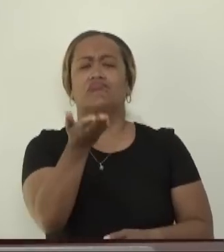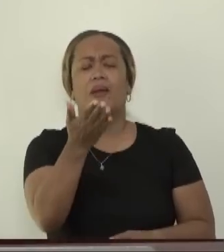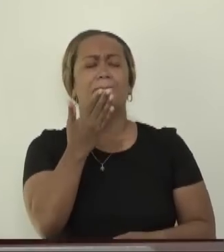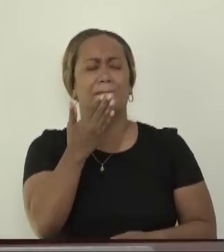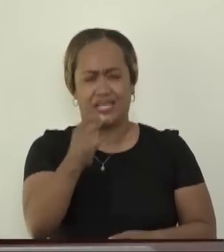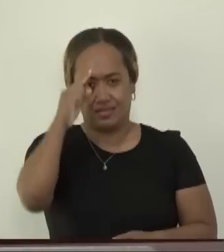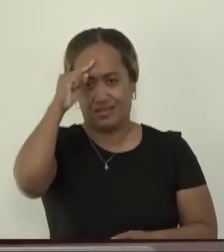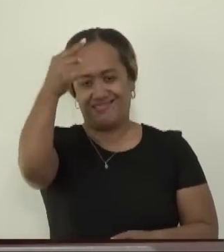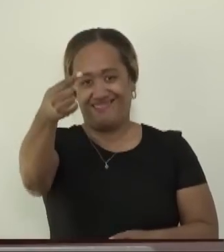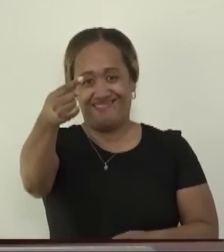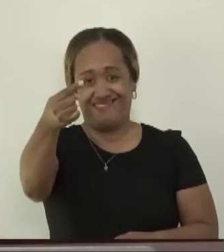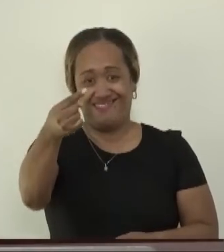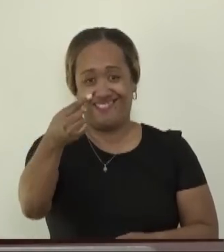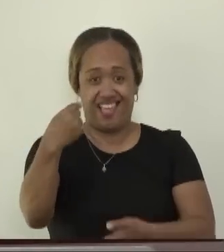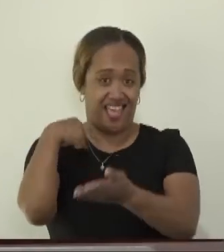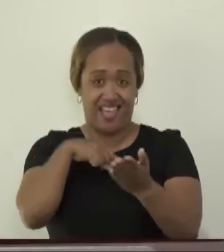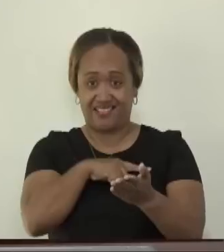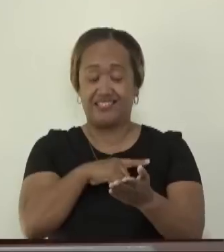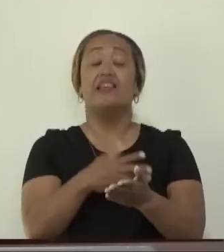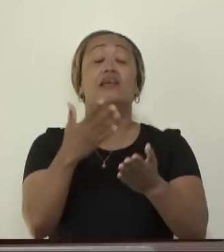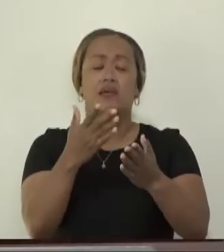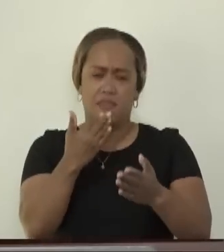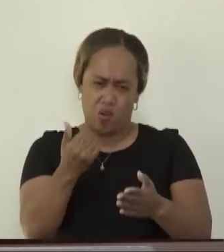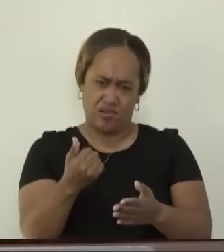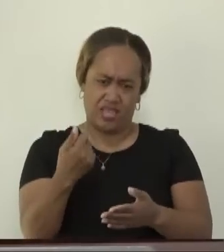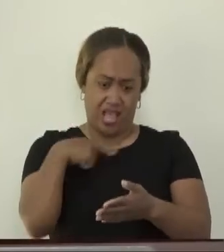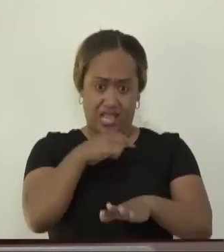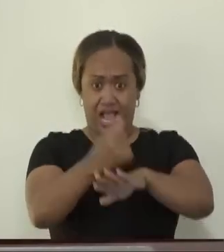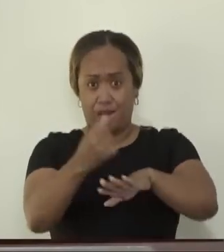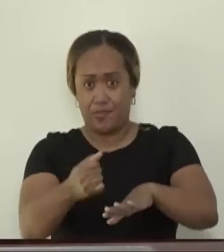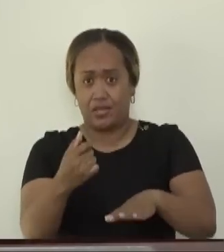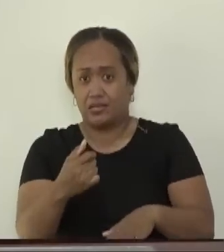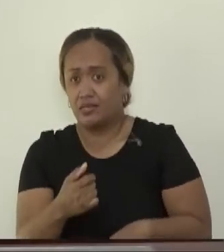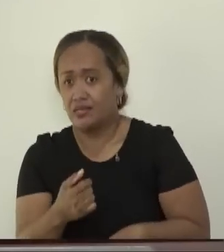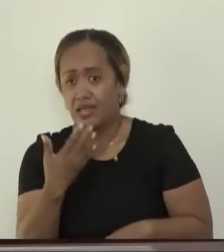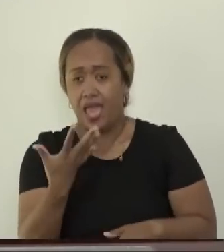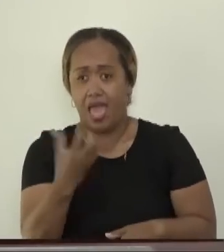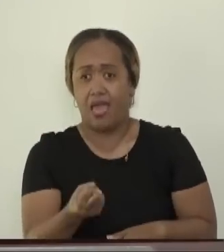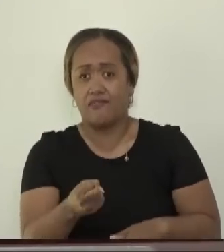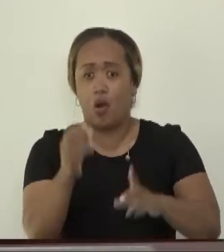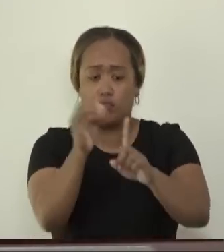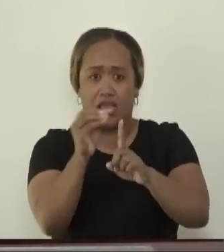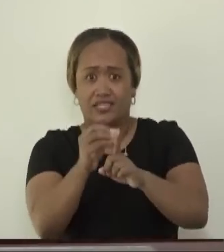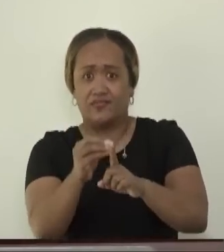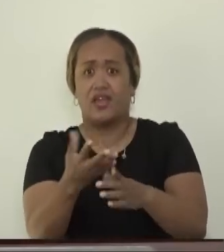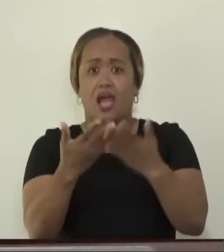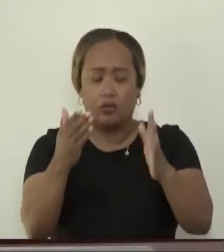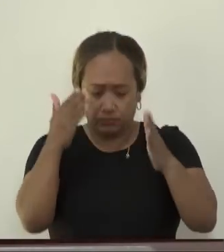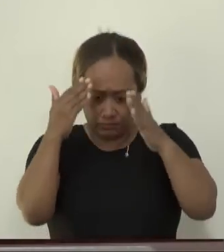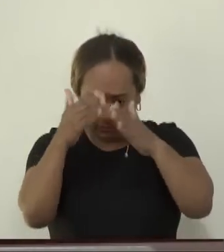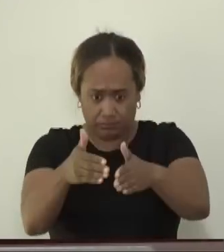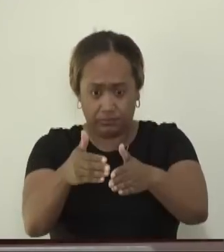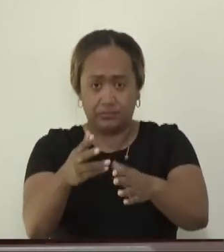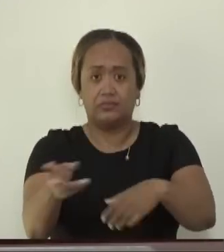understanding. As I have said, the primary objective of the budget is to address the problems